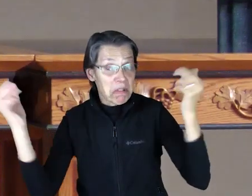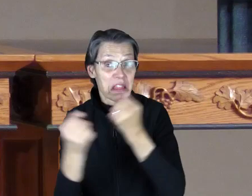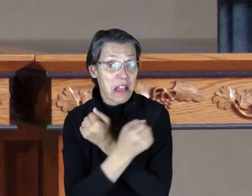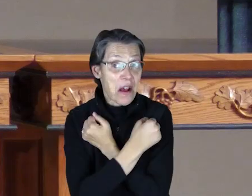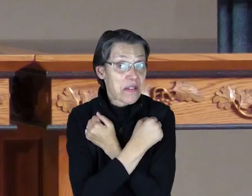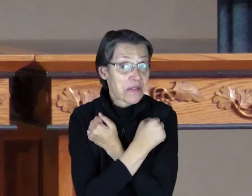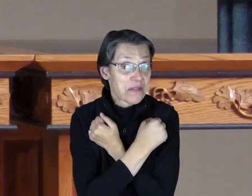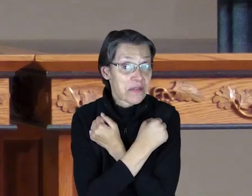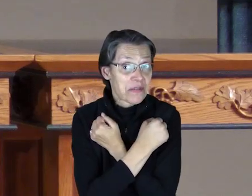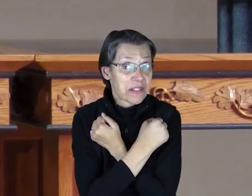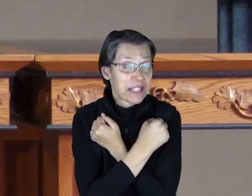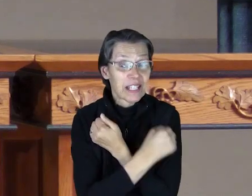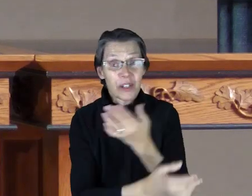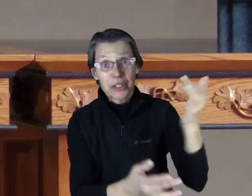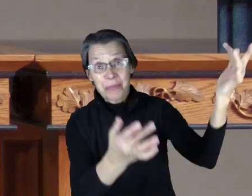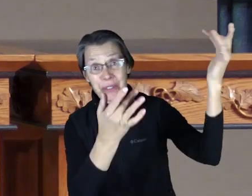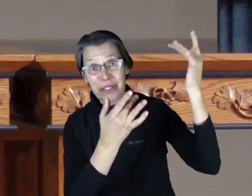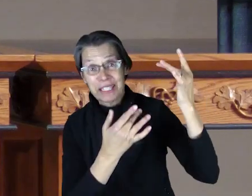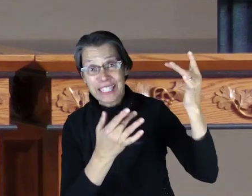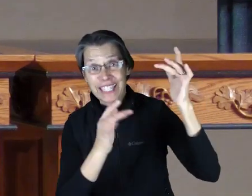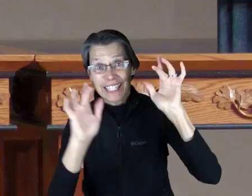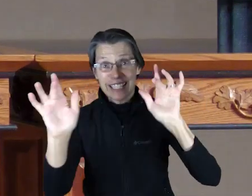Love, mercy,